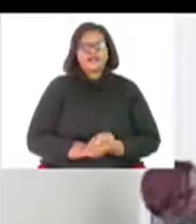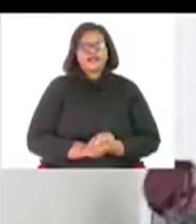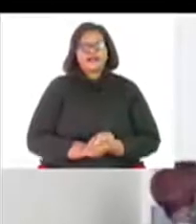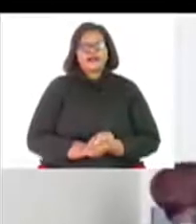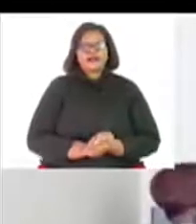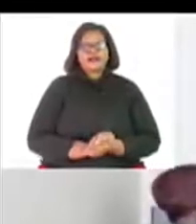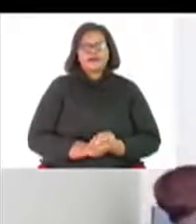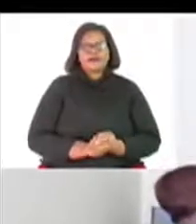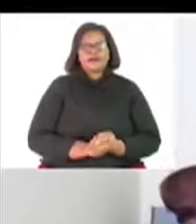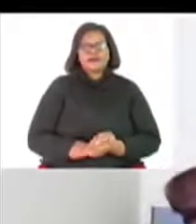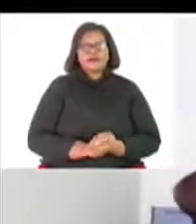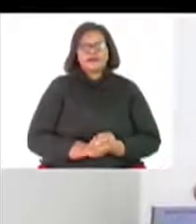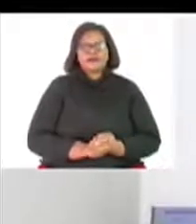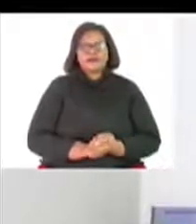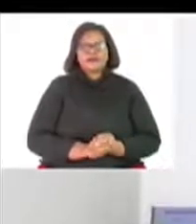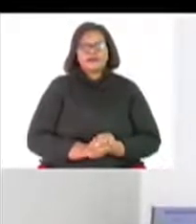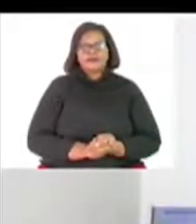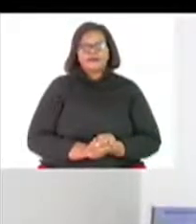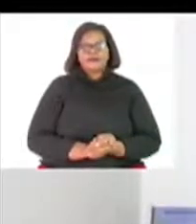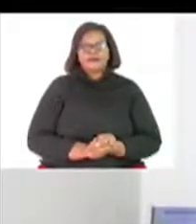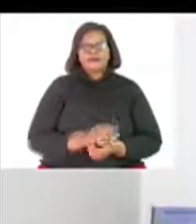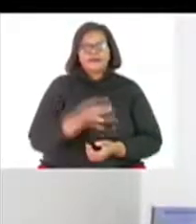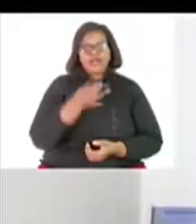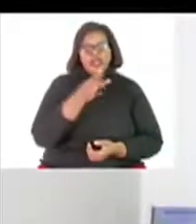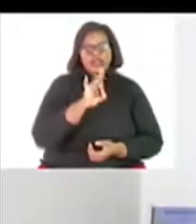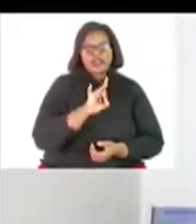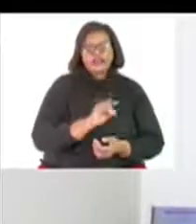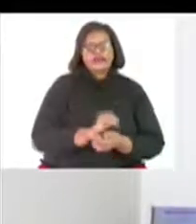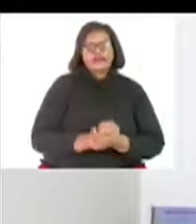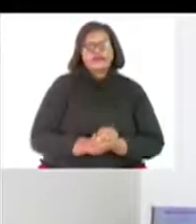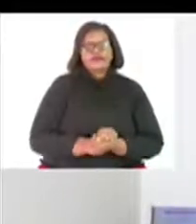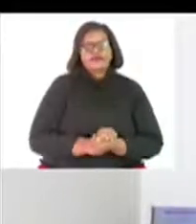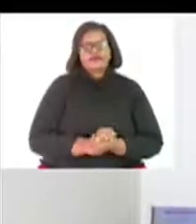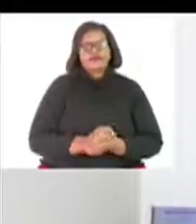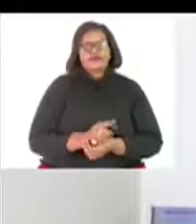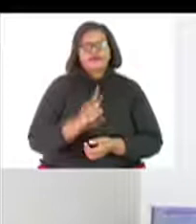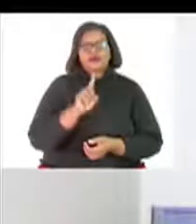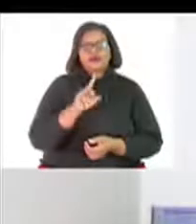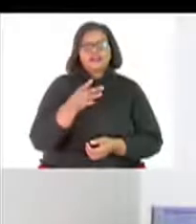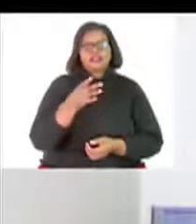8, Pomwene, can you assist us? 8.